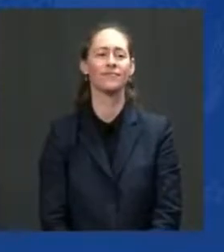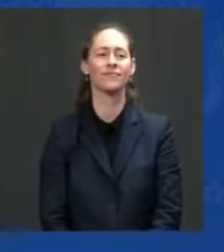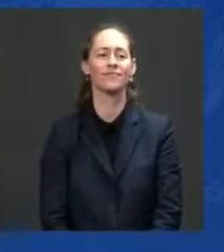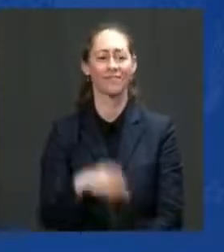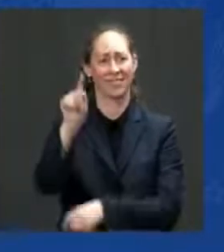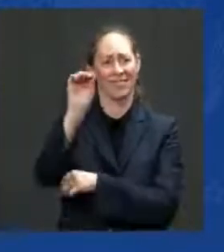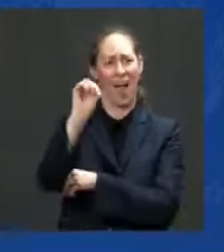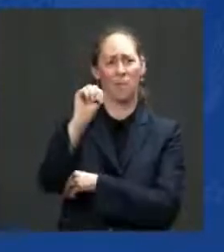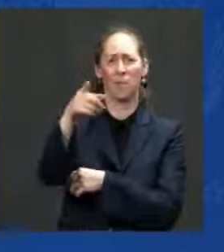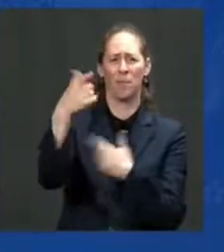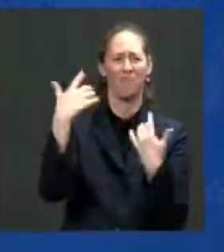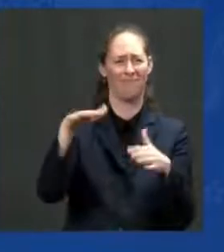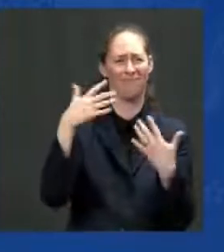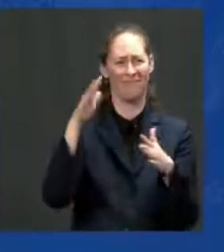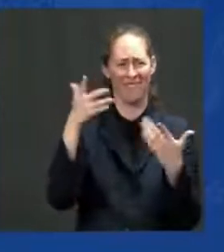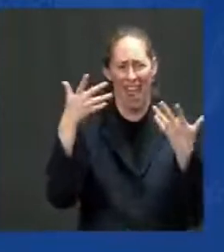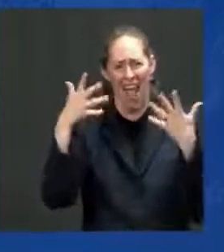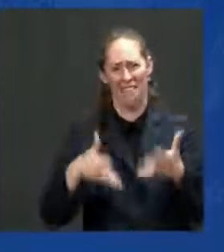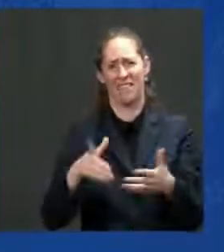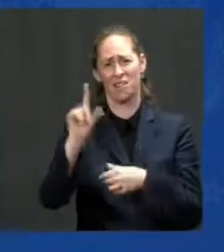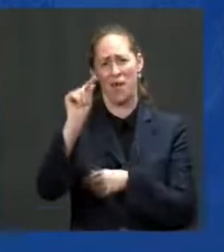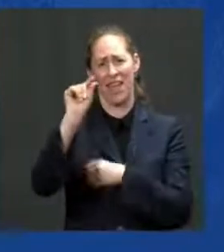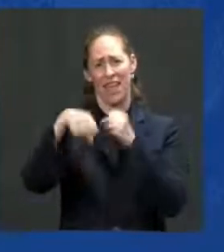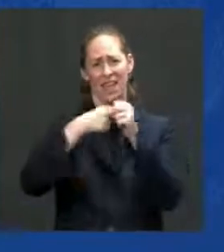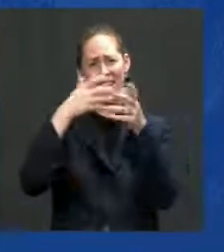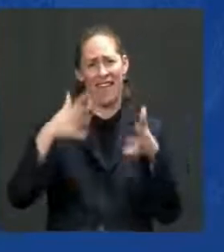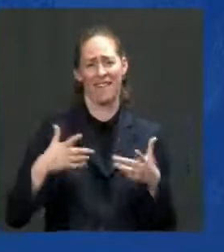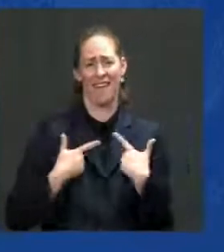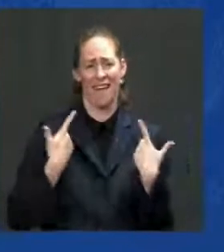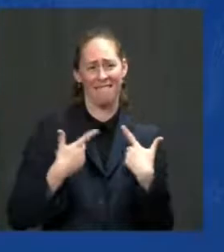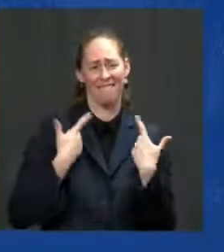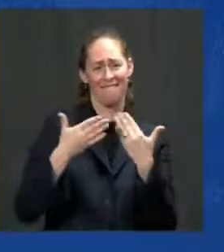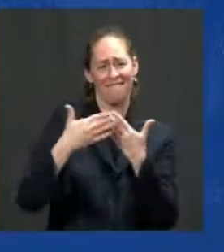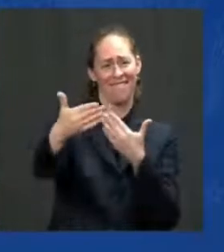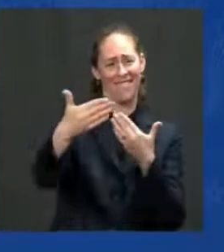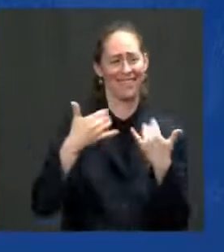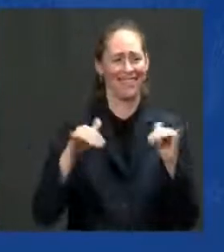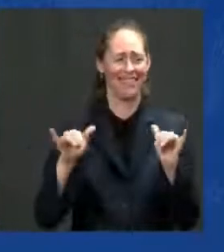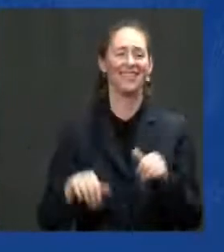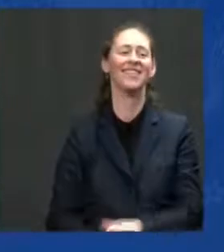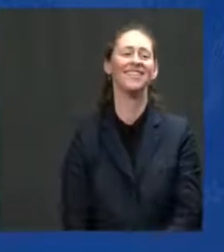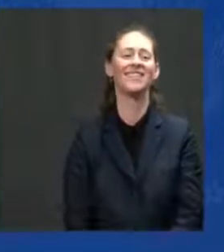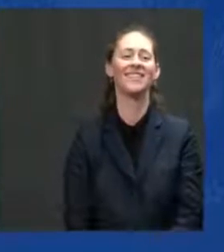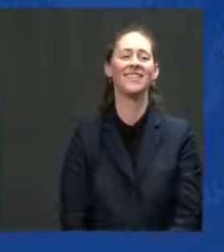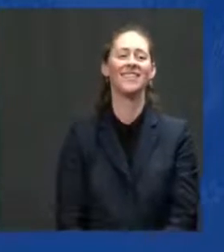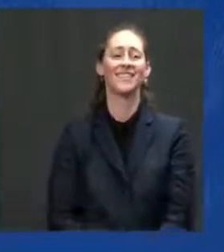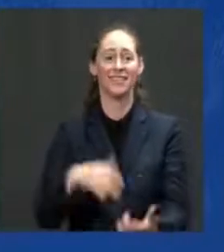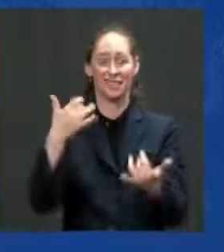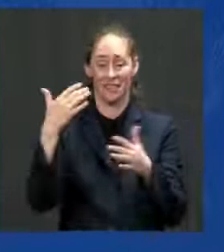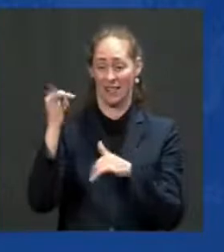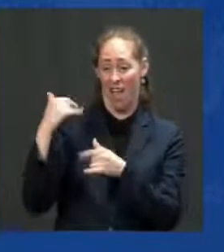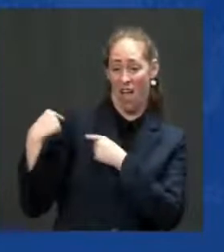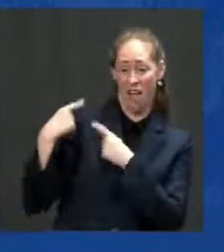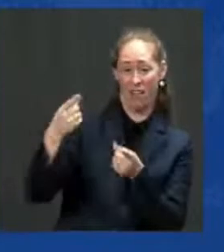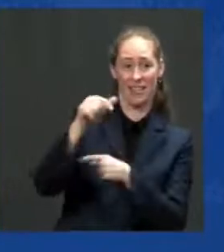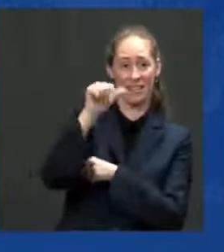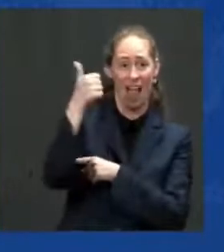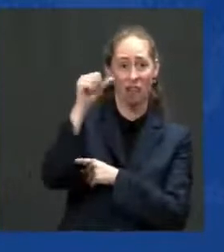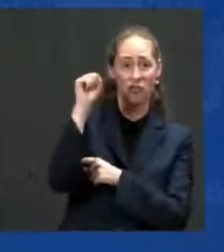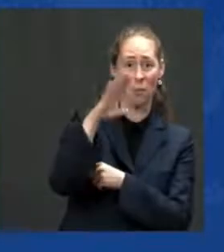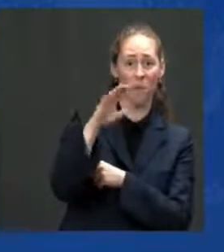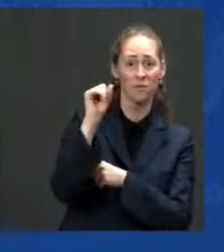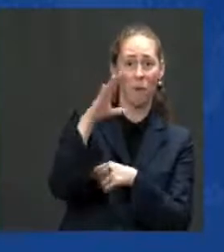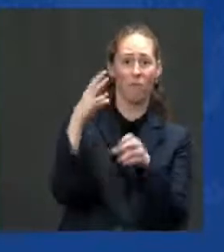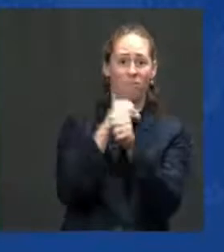more years left. You're just about the best ever to play. And making it to 10 Super Bowls in the last 20 years, that ain't bad, man.